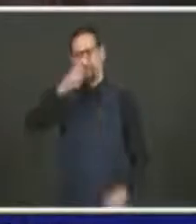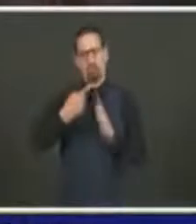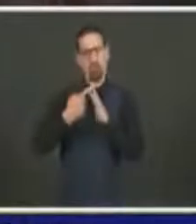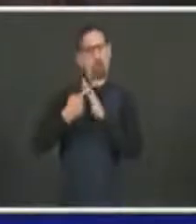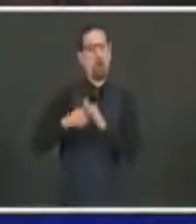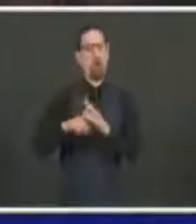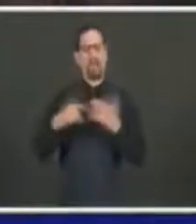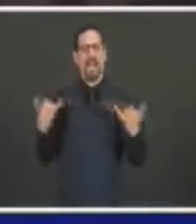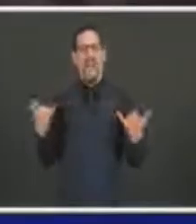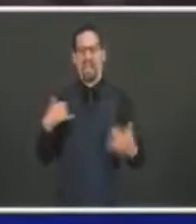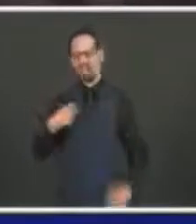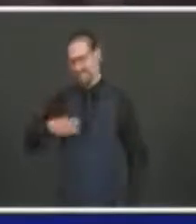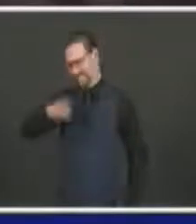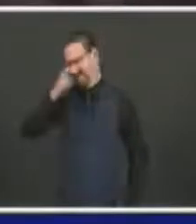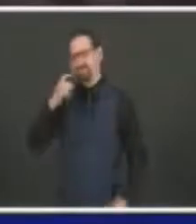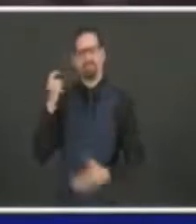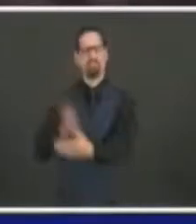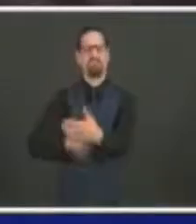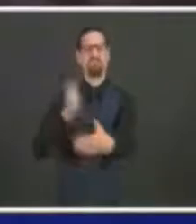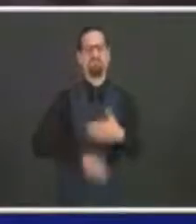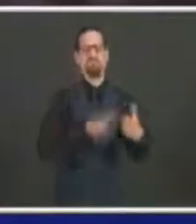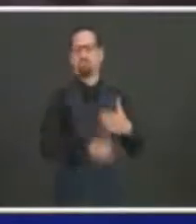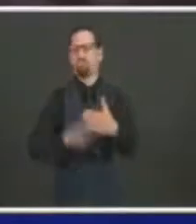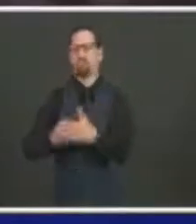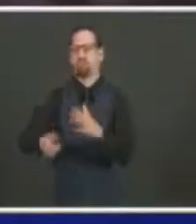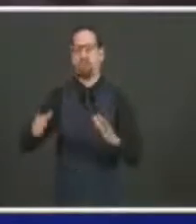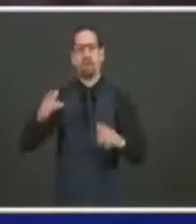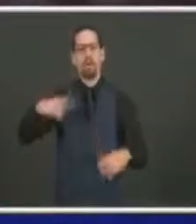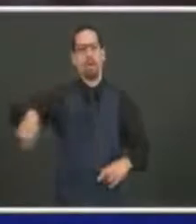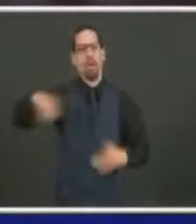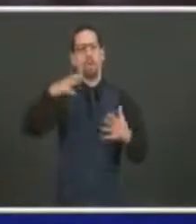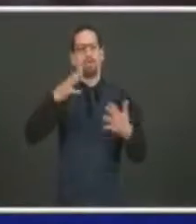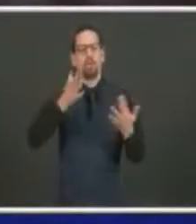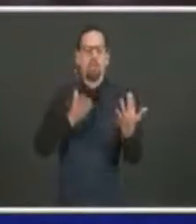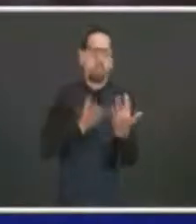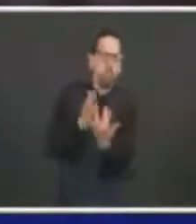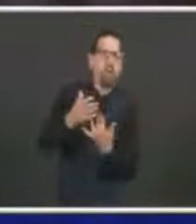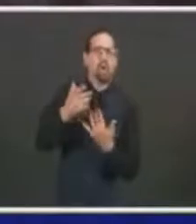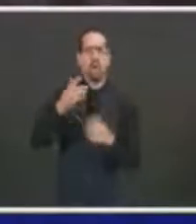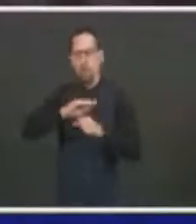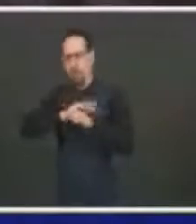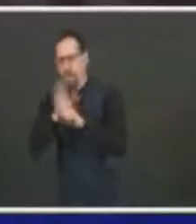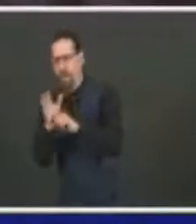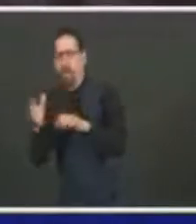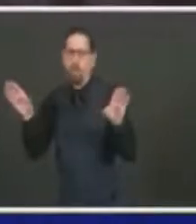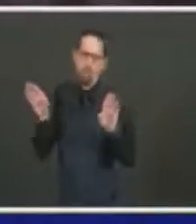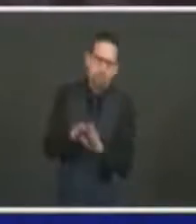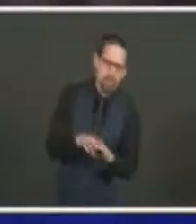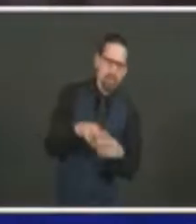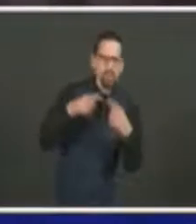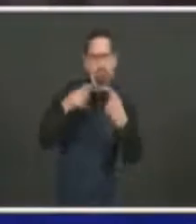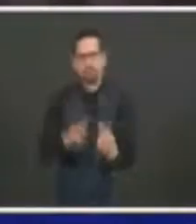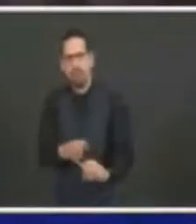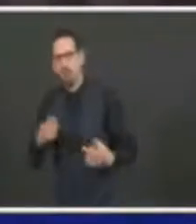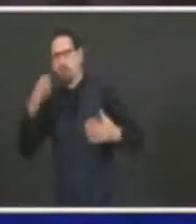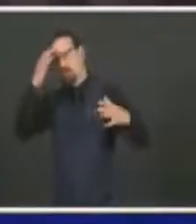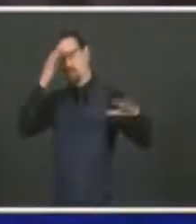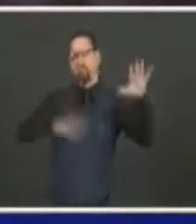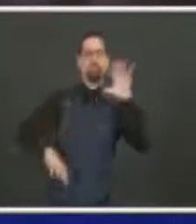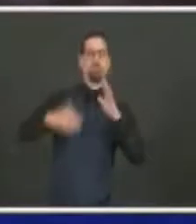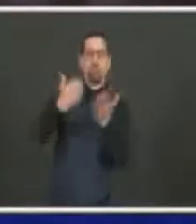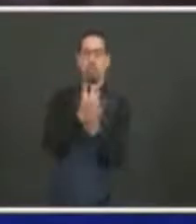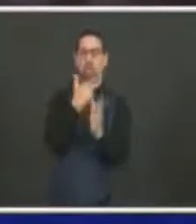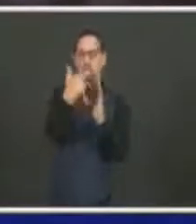hard. Everyone's struggling. It takes a certain amount of creativity to figure out how to comply.